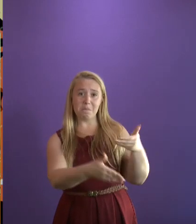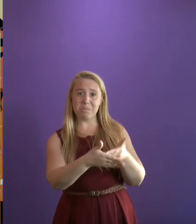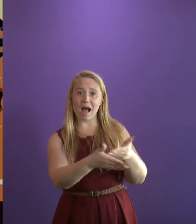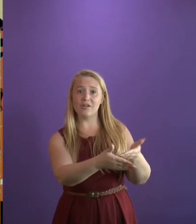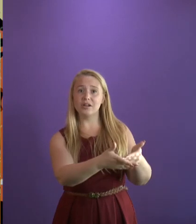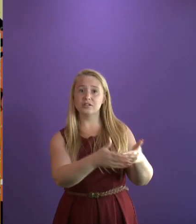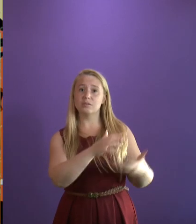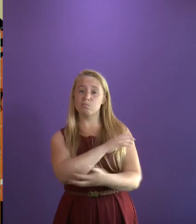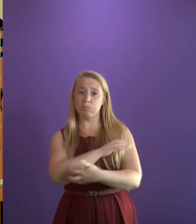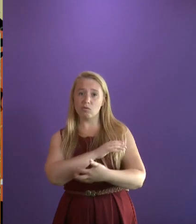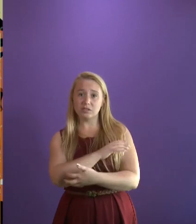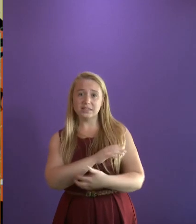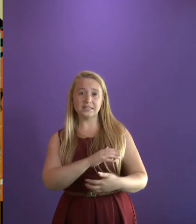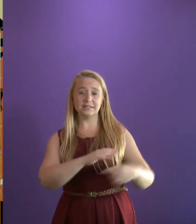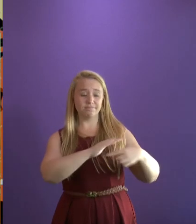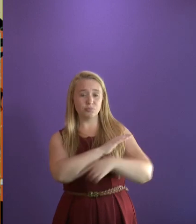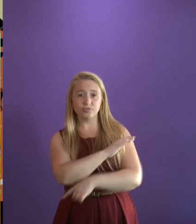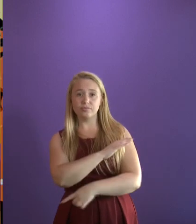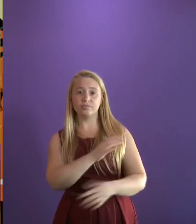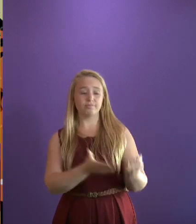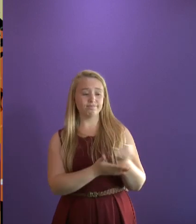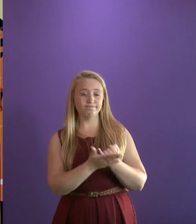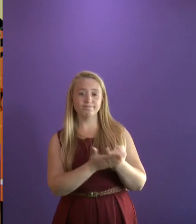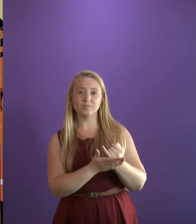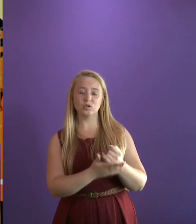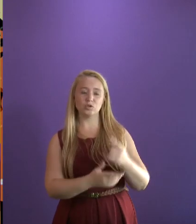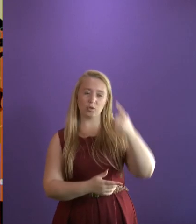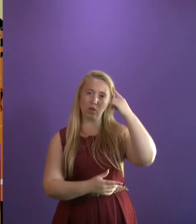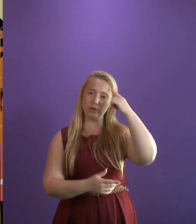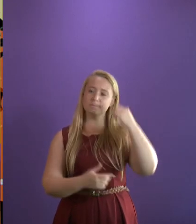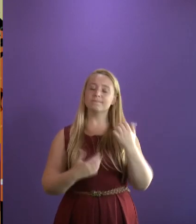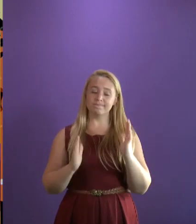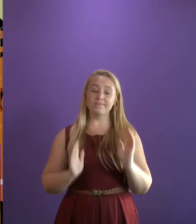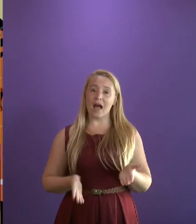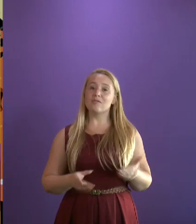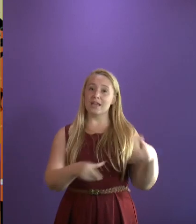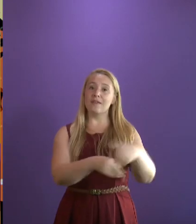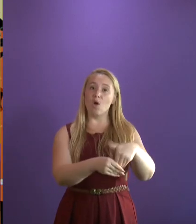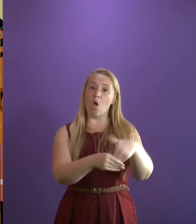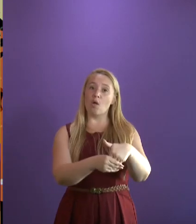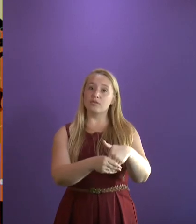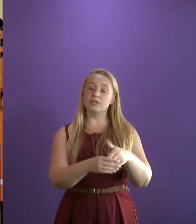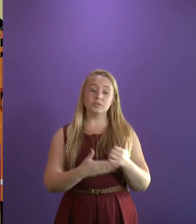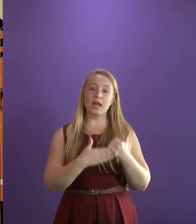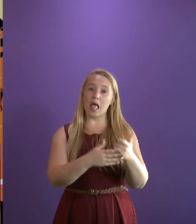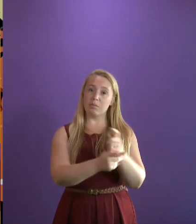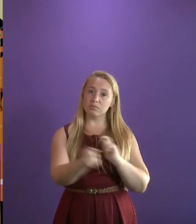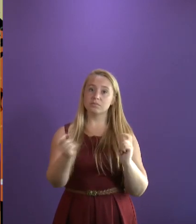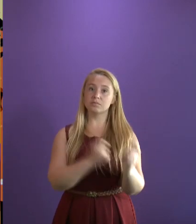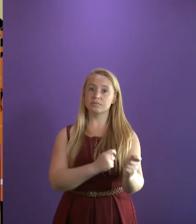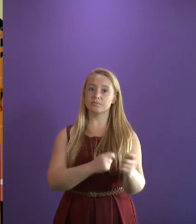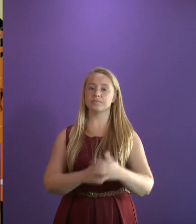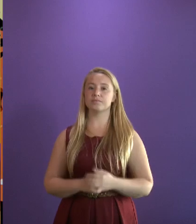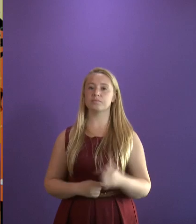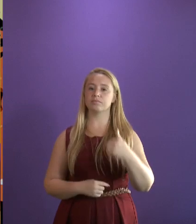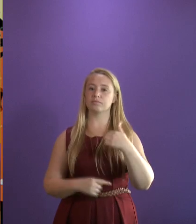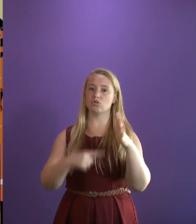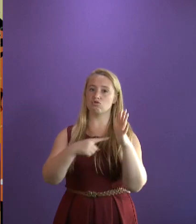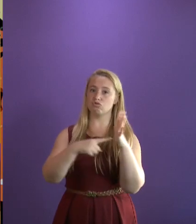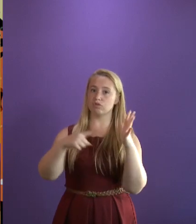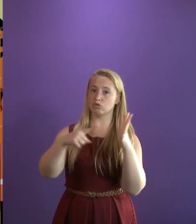and deprivation. And I decided the only way to make a difference was to get involved. I'm also a trade unionist, very